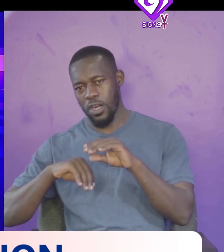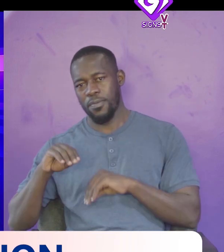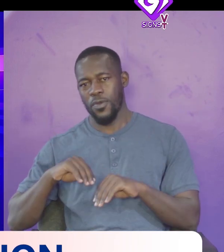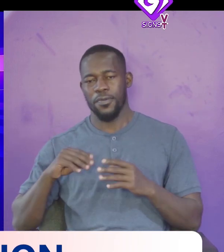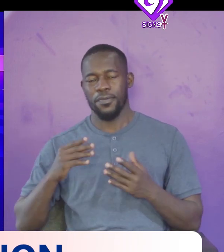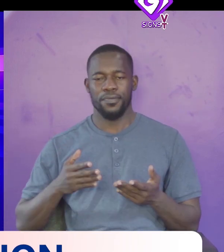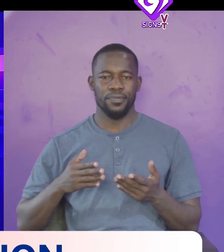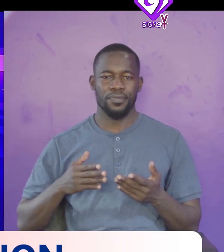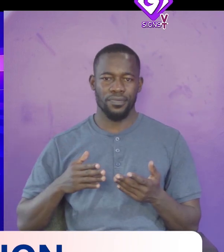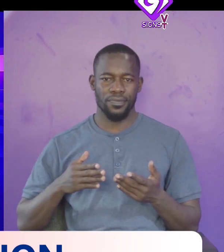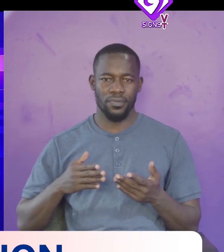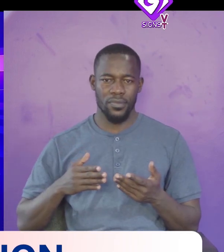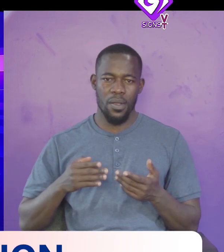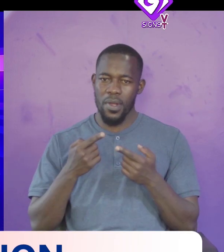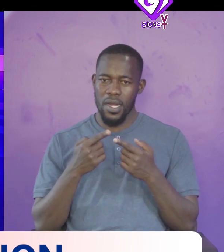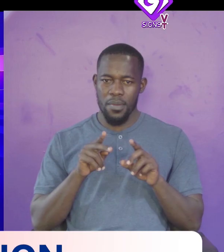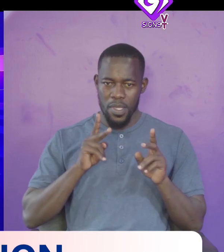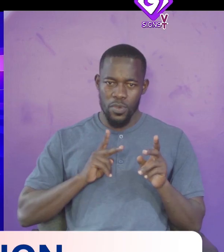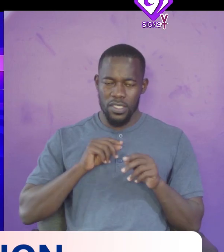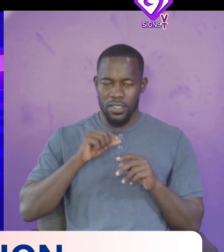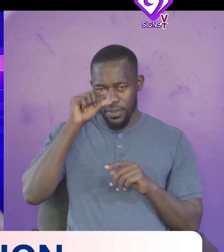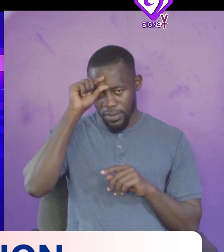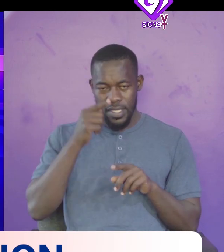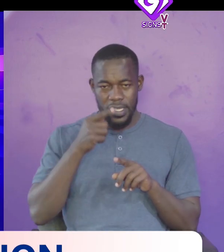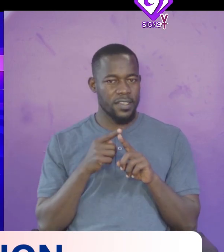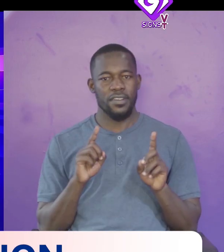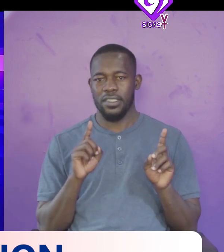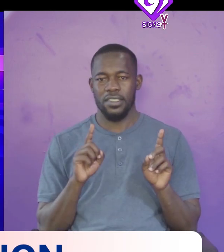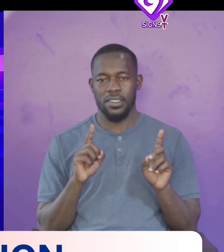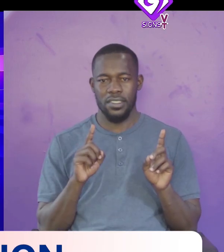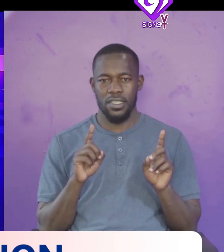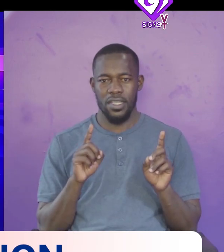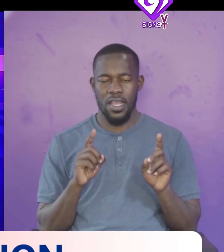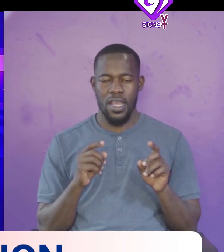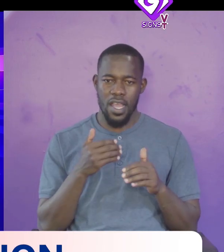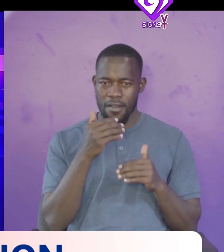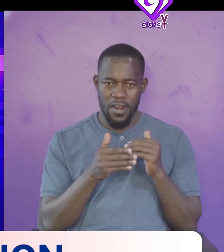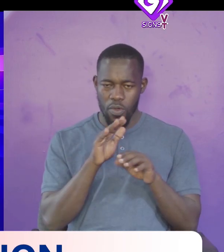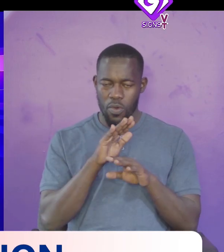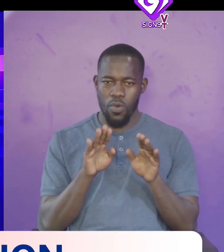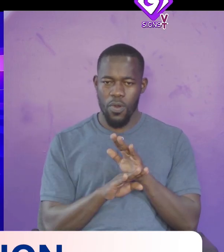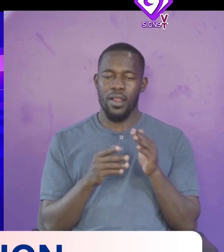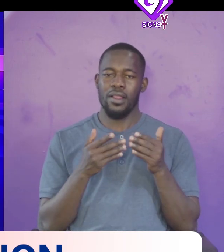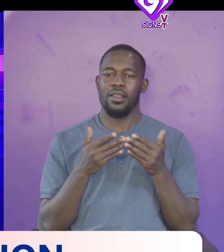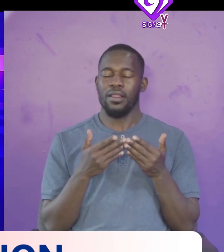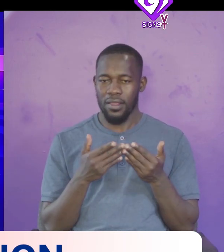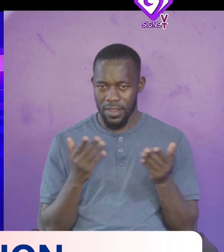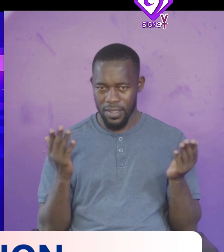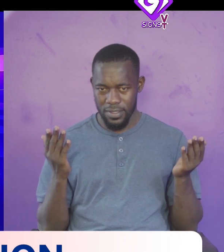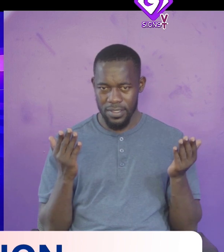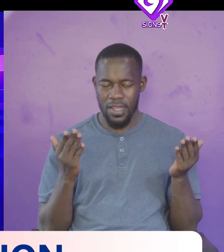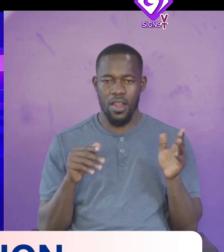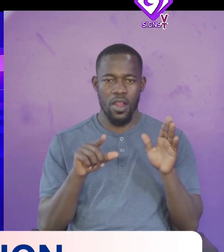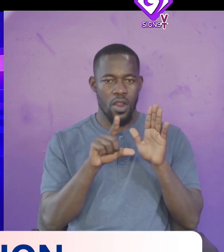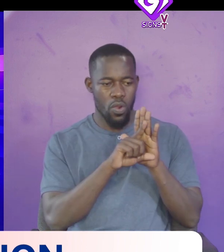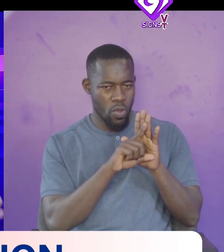talk about the people's government, one thing that is going to happen, once everything, be it the legislation that is coming